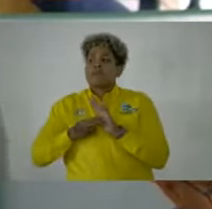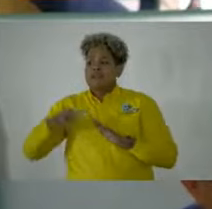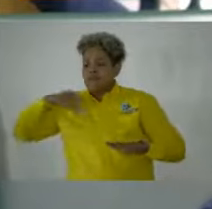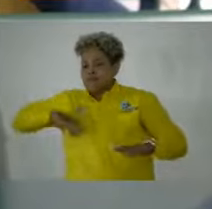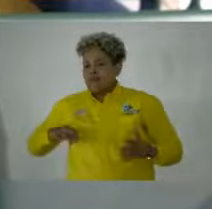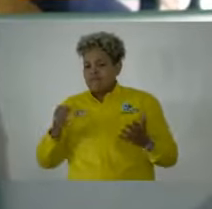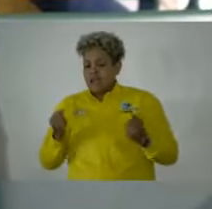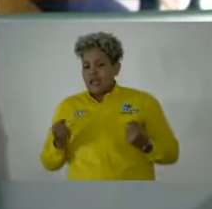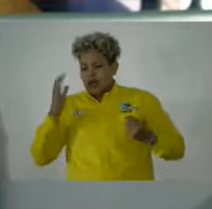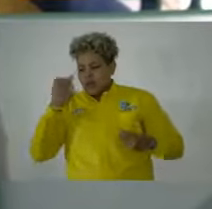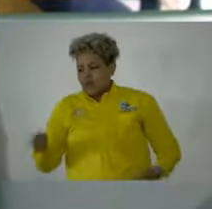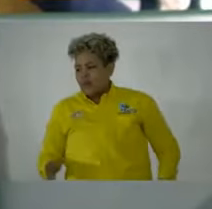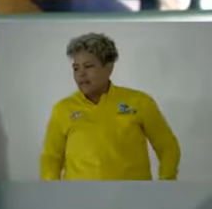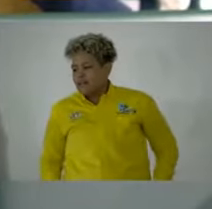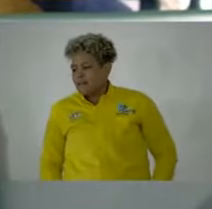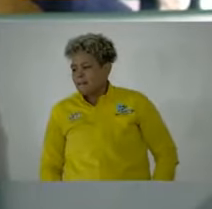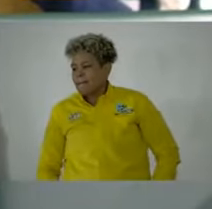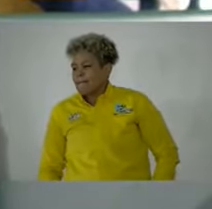benefit.